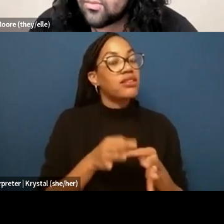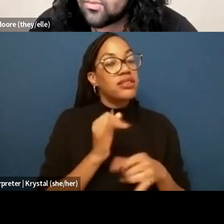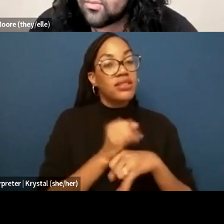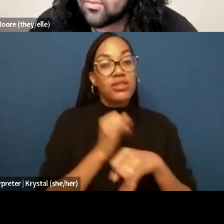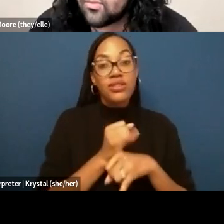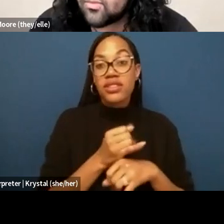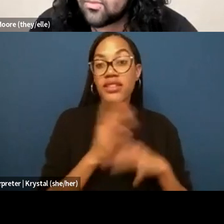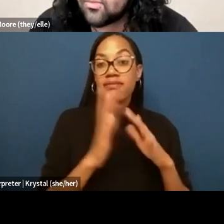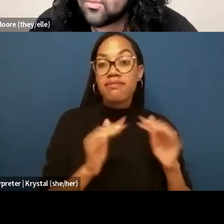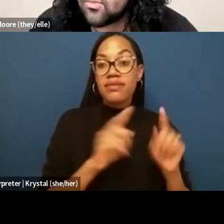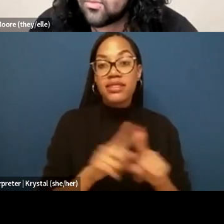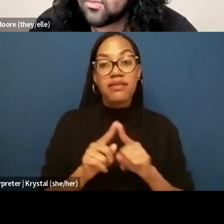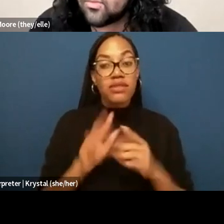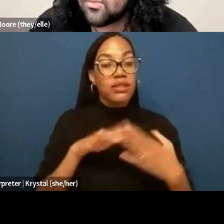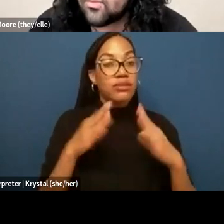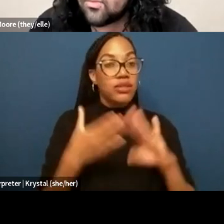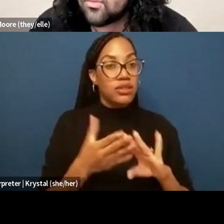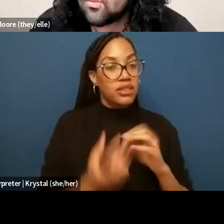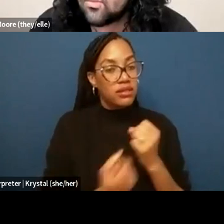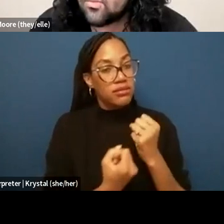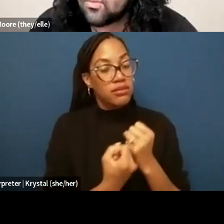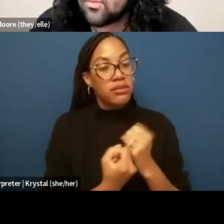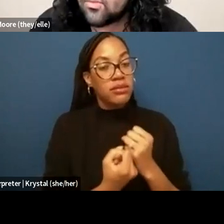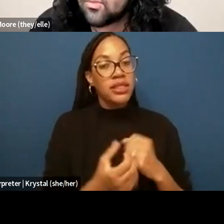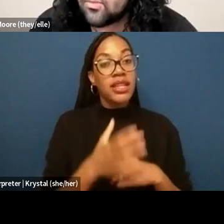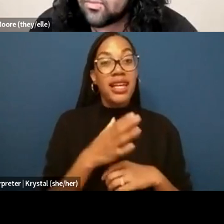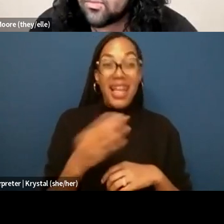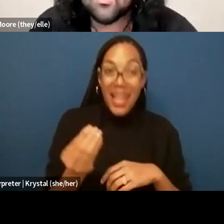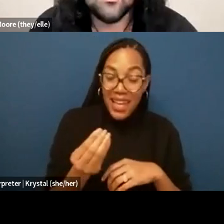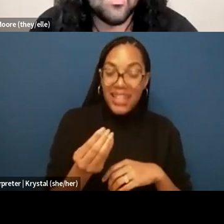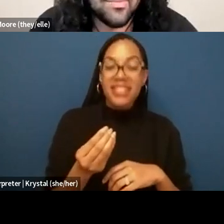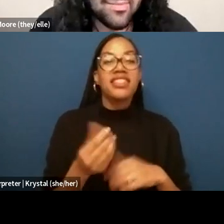spiritual communities, and also indeed harm reduction.